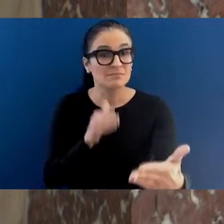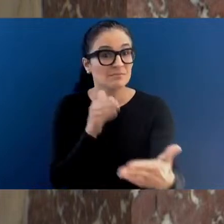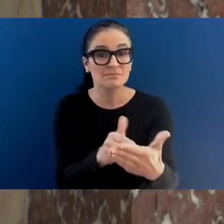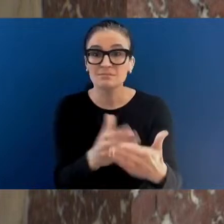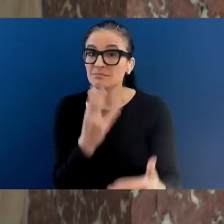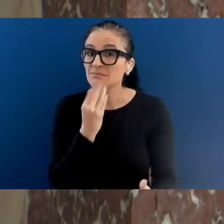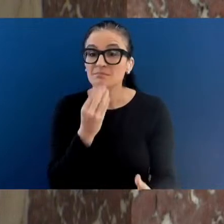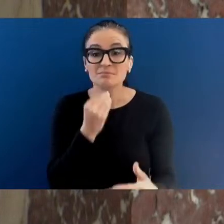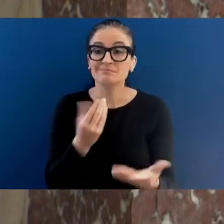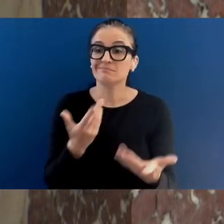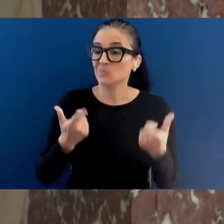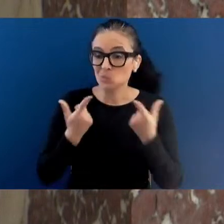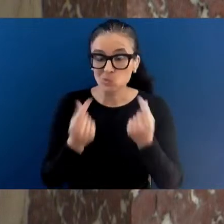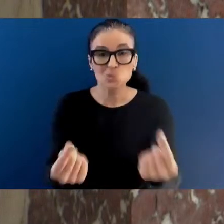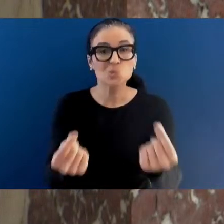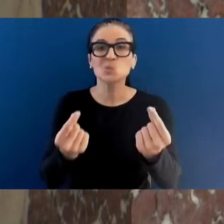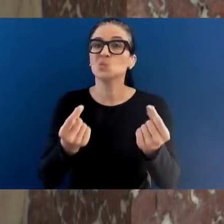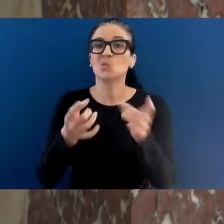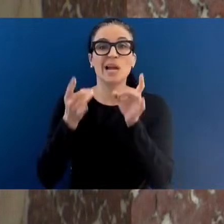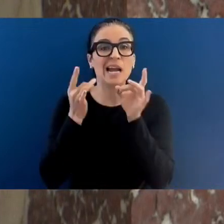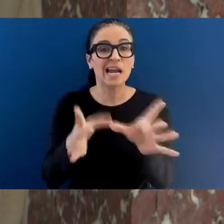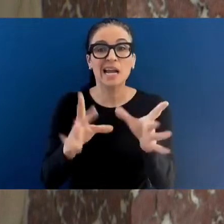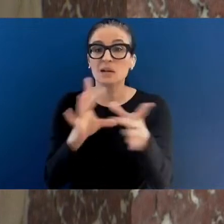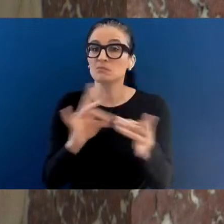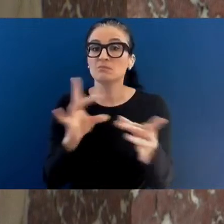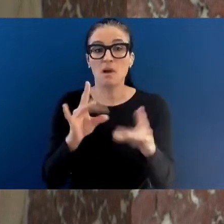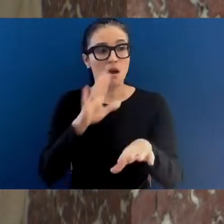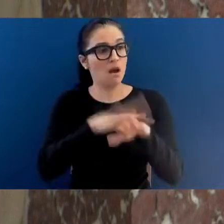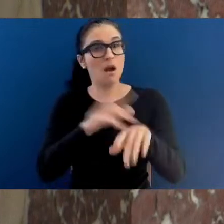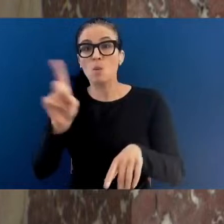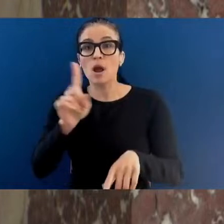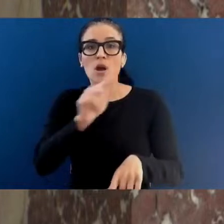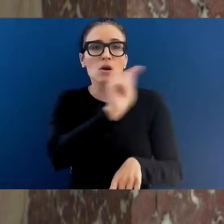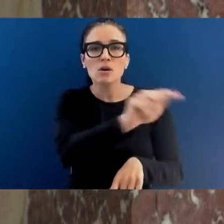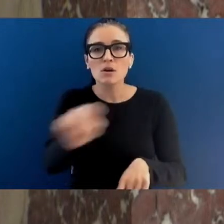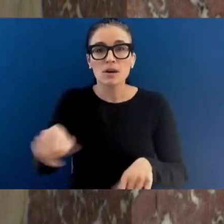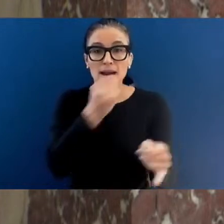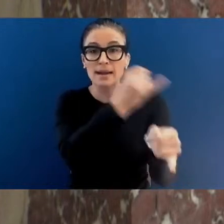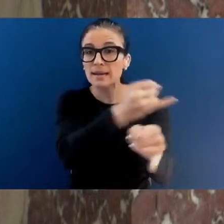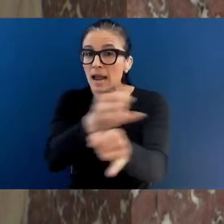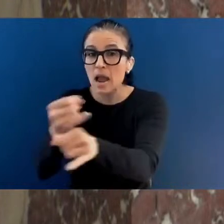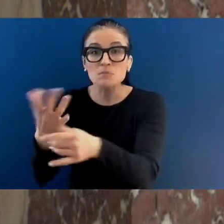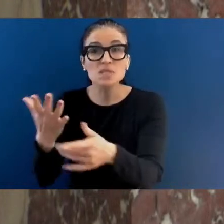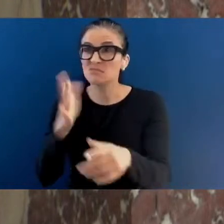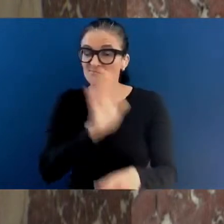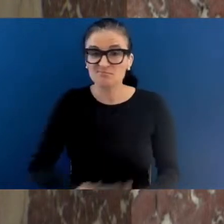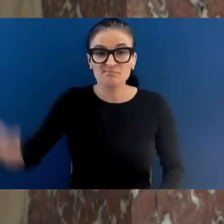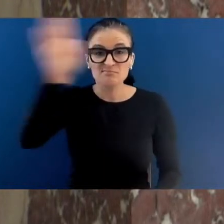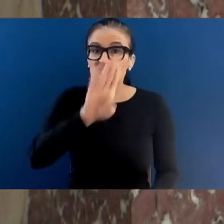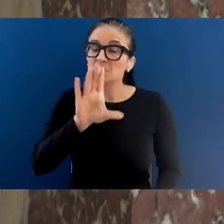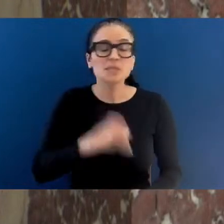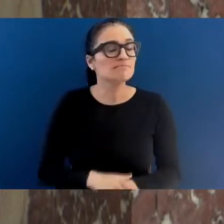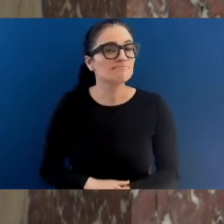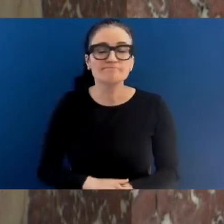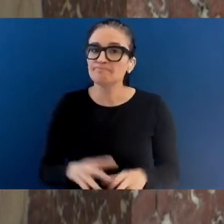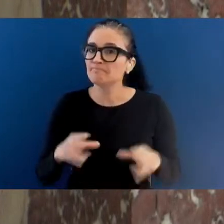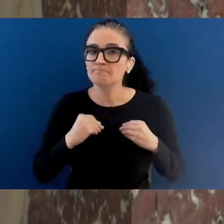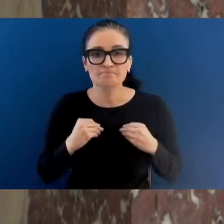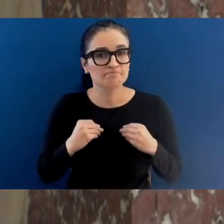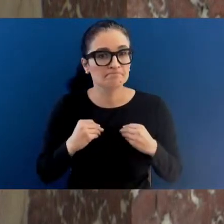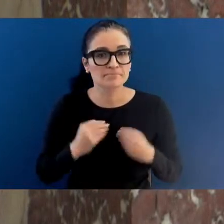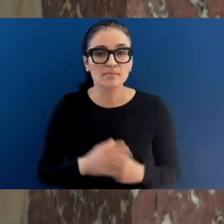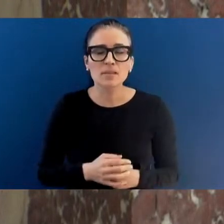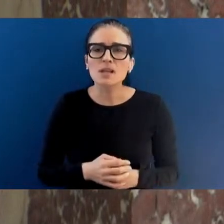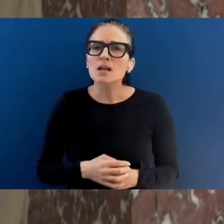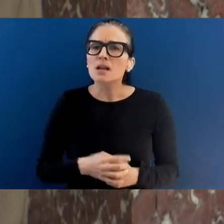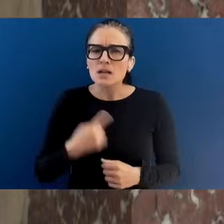With my ongoing conversations with faculty, with students, and with the presidents of the universities, I